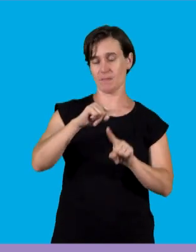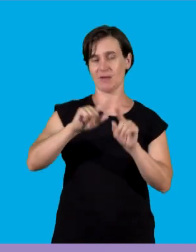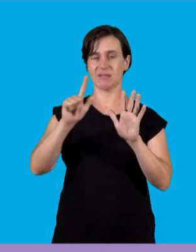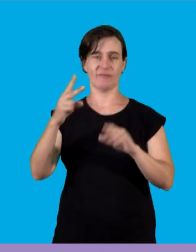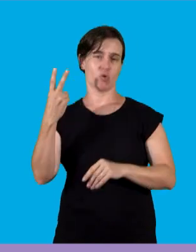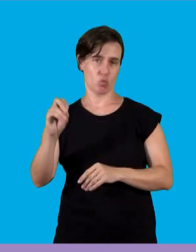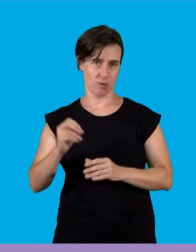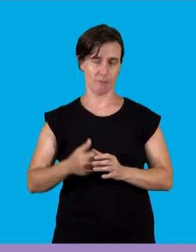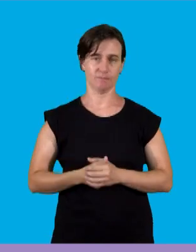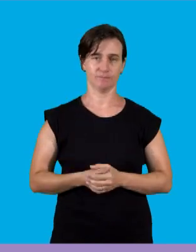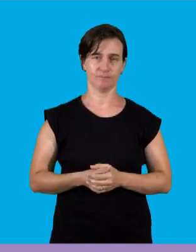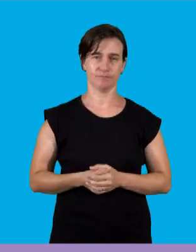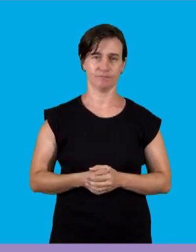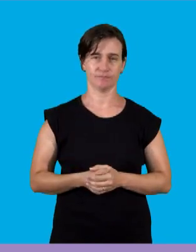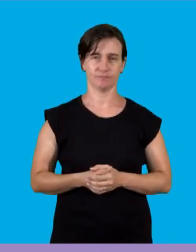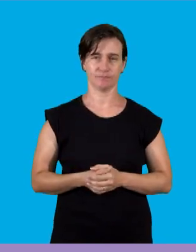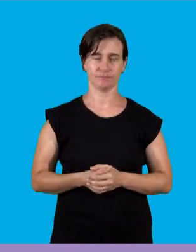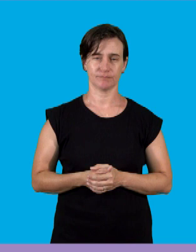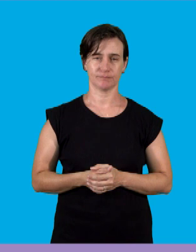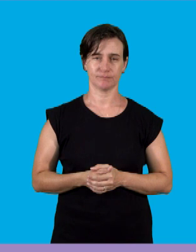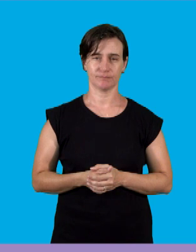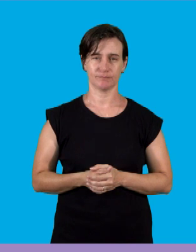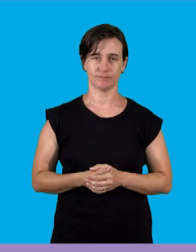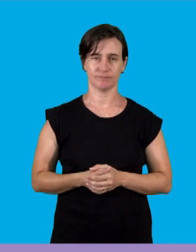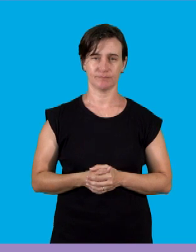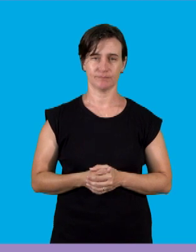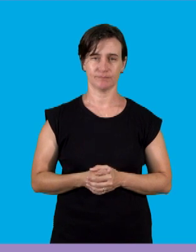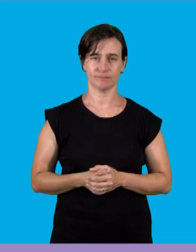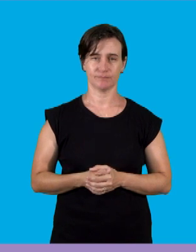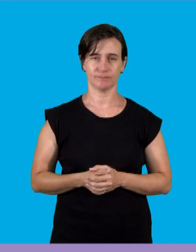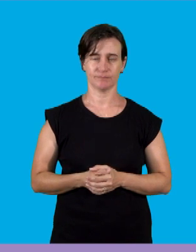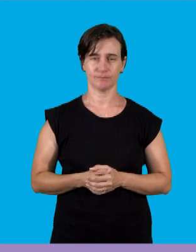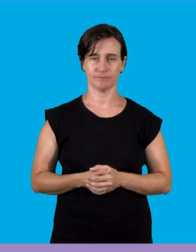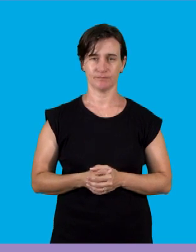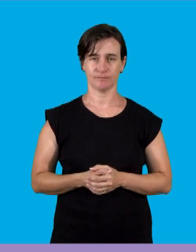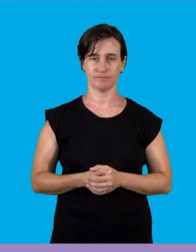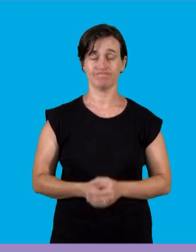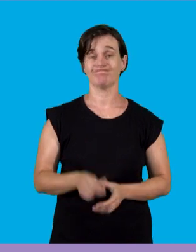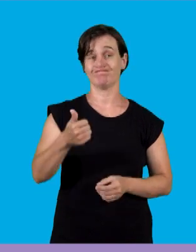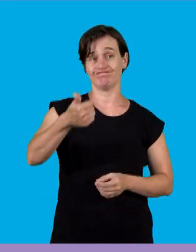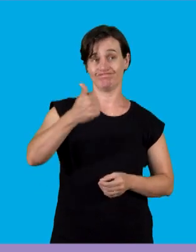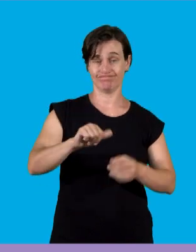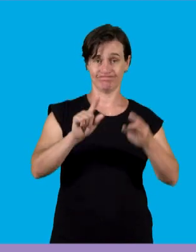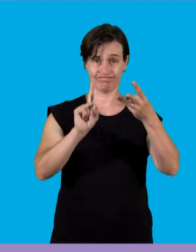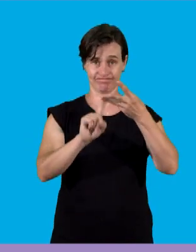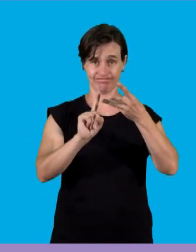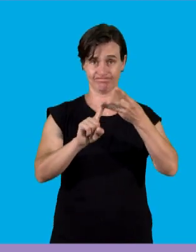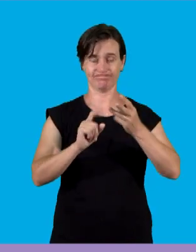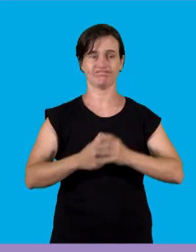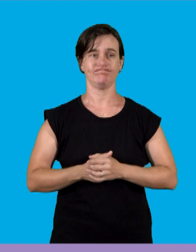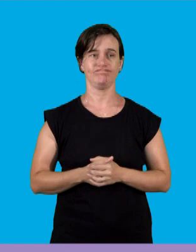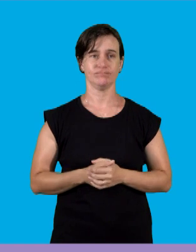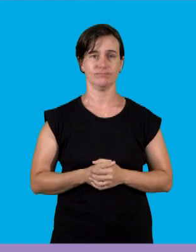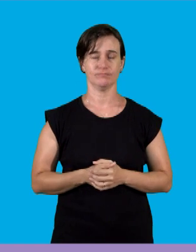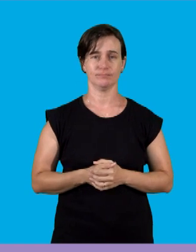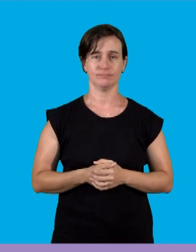give us an exponent of 20. Let's move on to the next question. Now